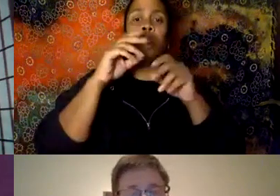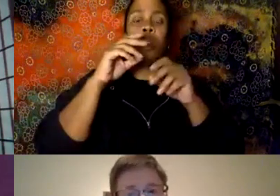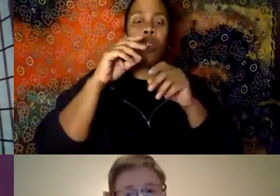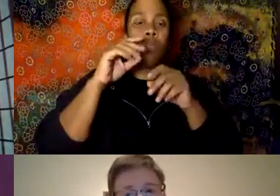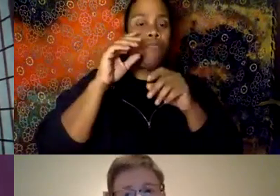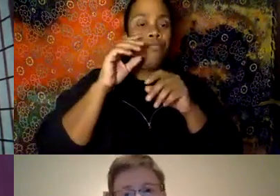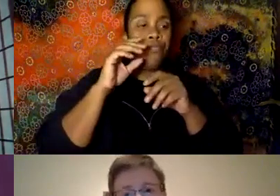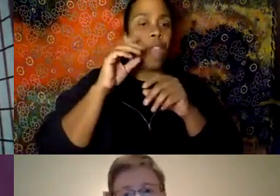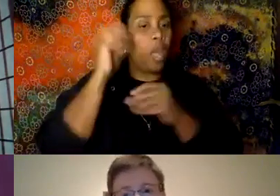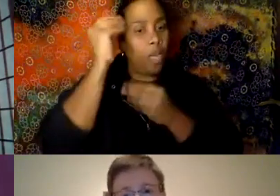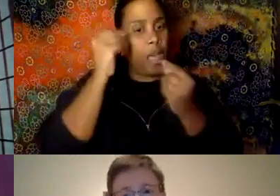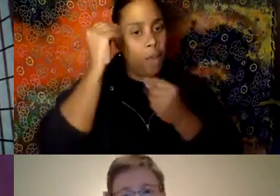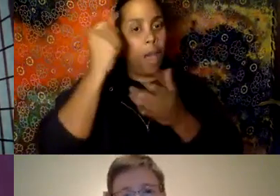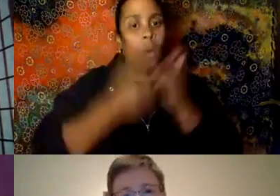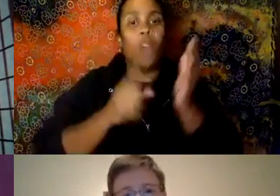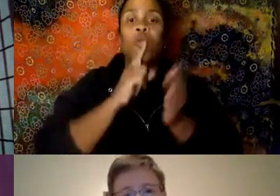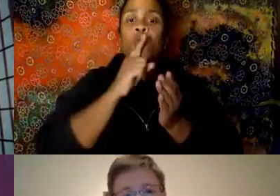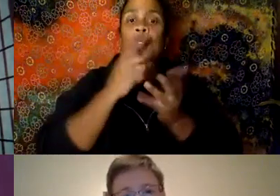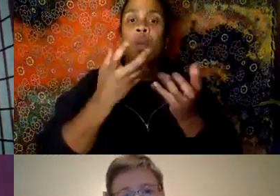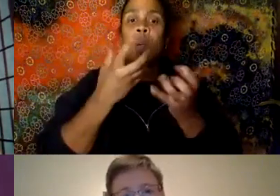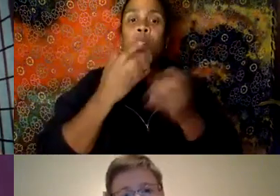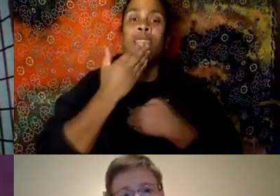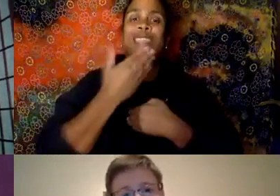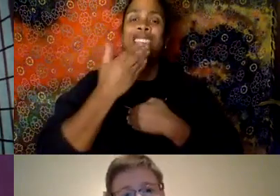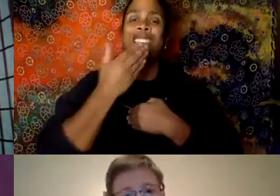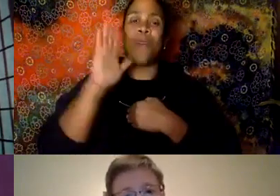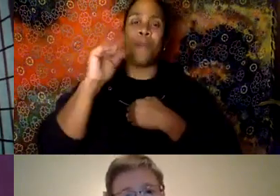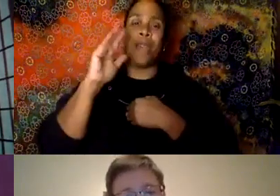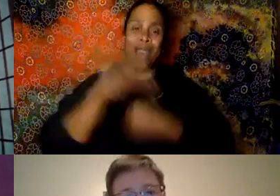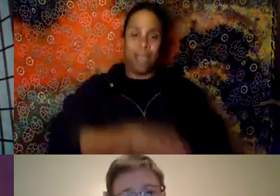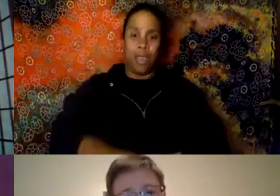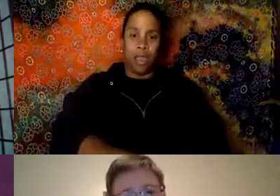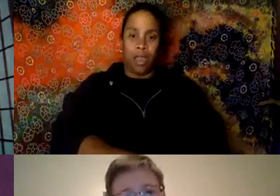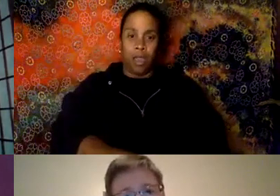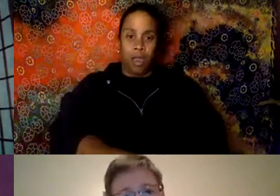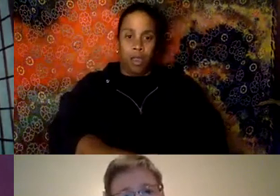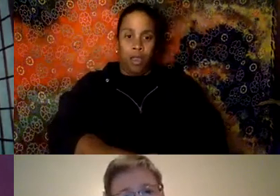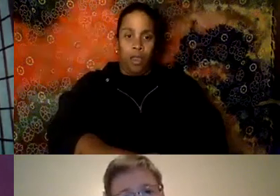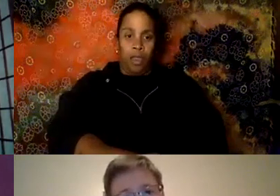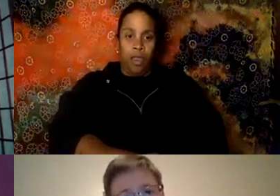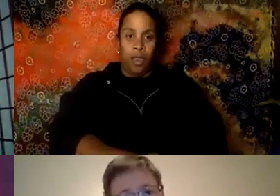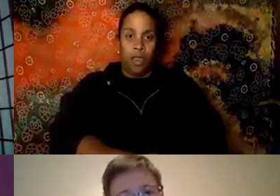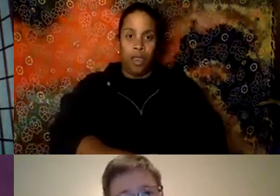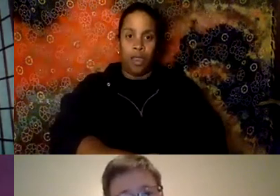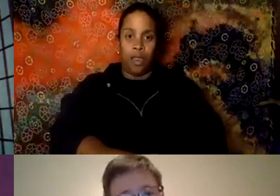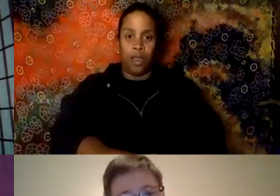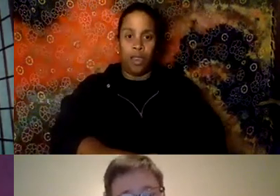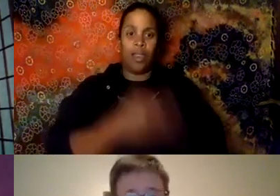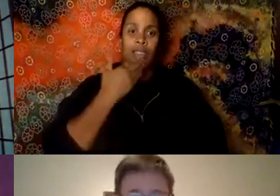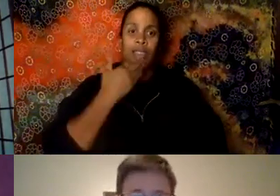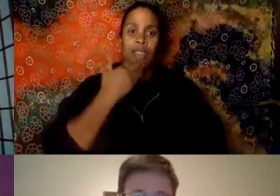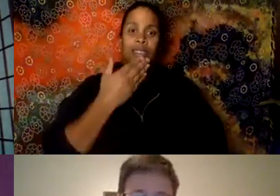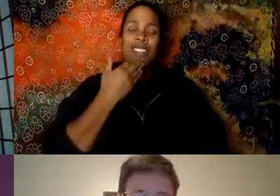want, what you really want. Thank you. Big hug. Bye. Thank you, Satora.